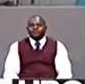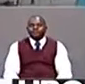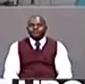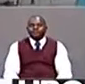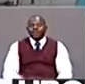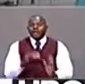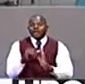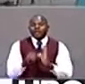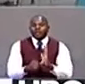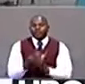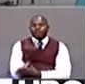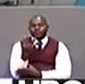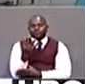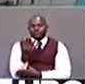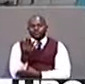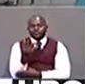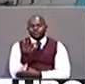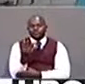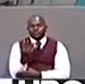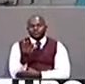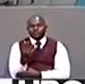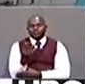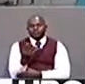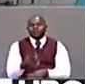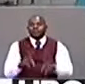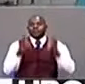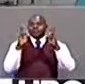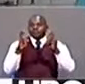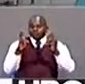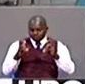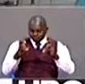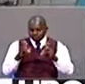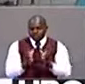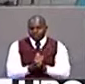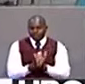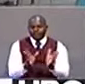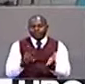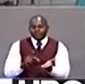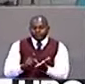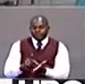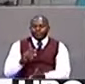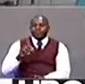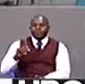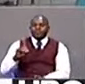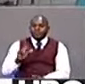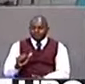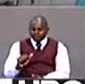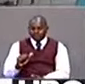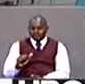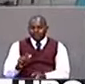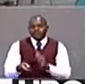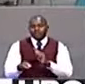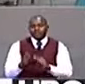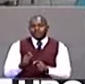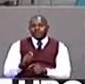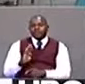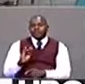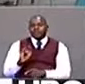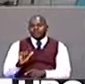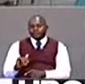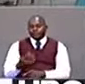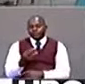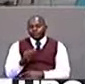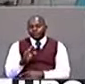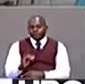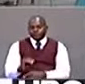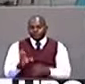Item number 4, motion for reconsideration of the public procurement and disposal of assets amendment bill 2020 as returned by